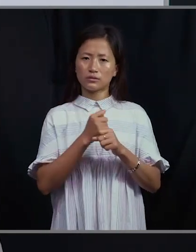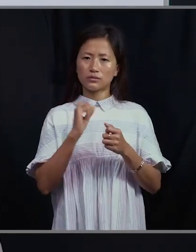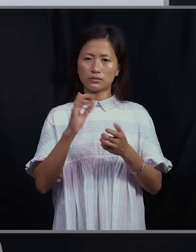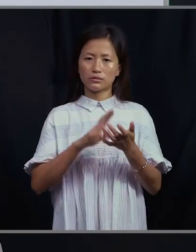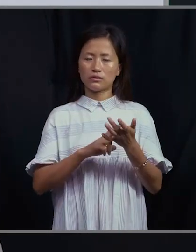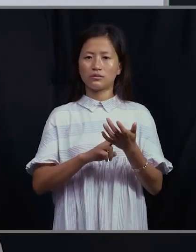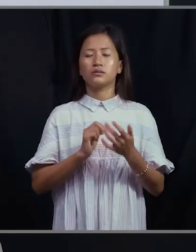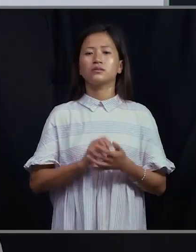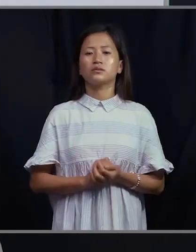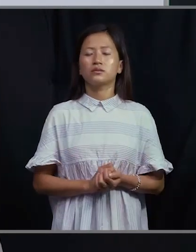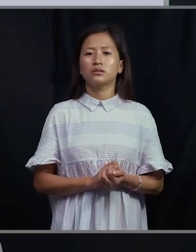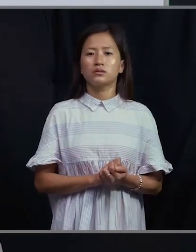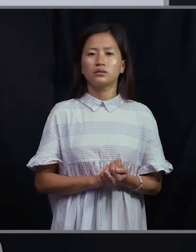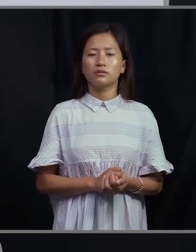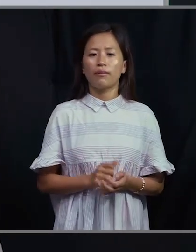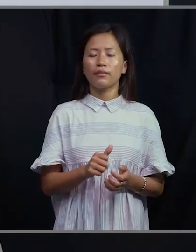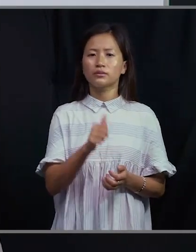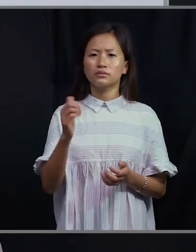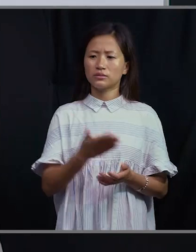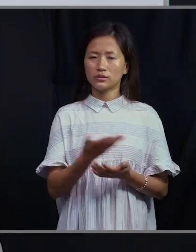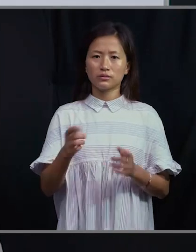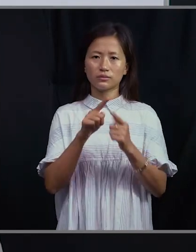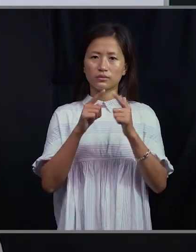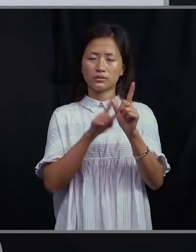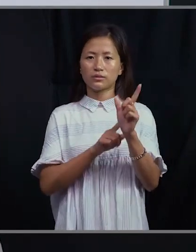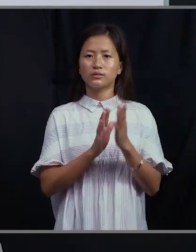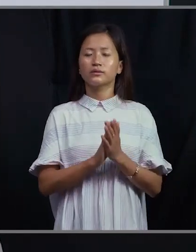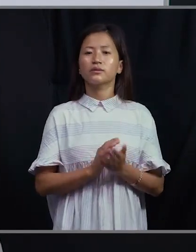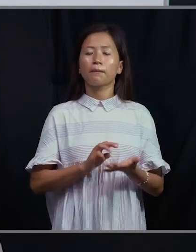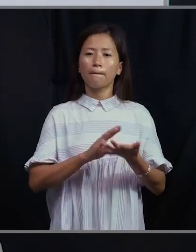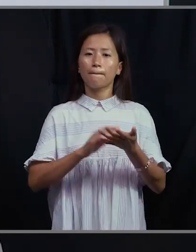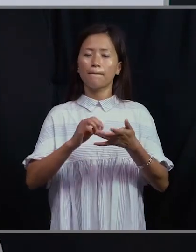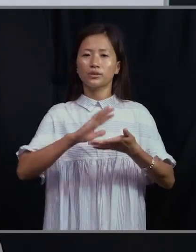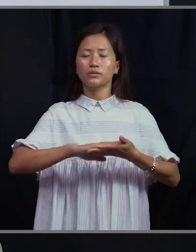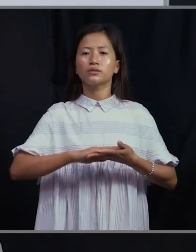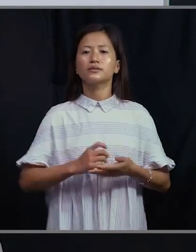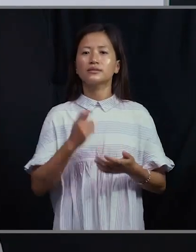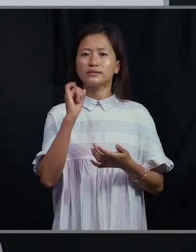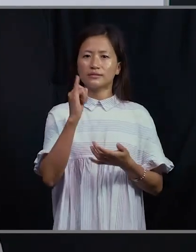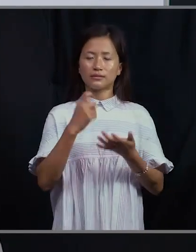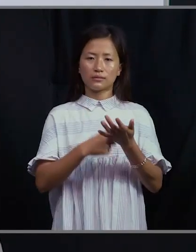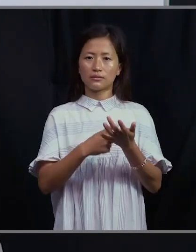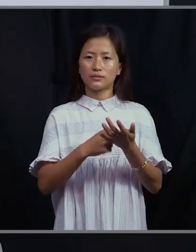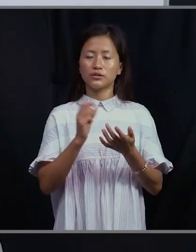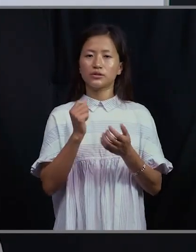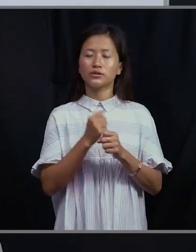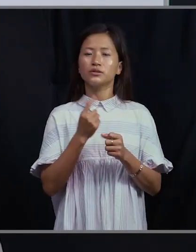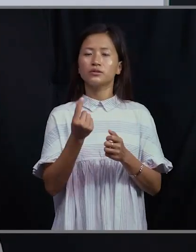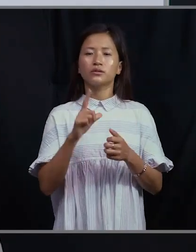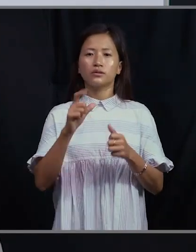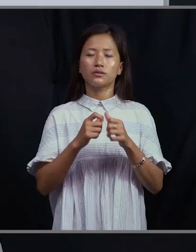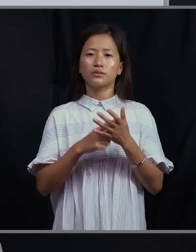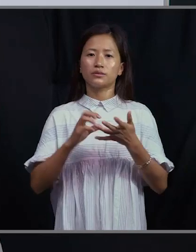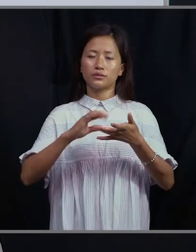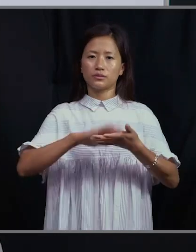religion, this type of marriages are called as irregular or fasid marriage here. Okay, now,